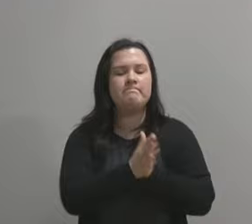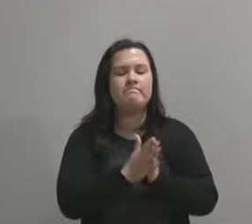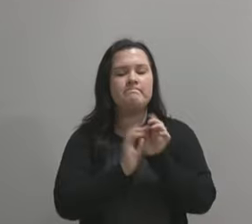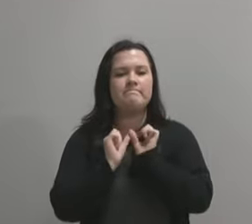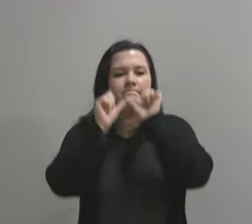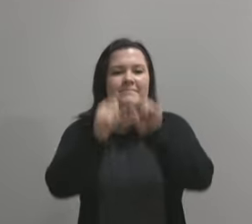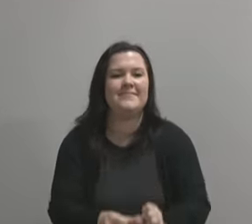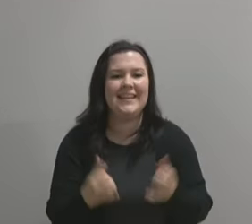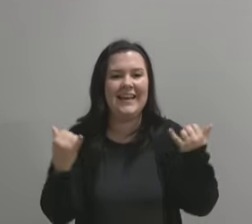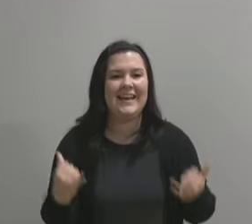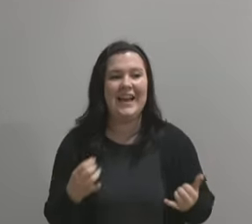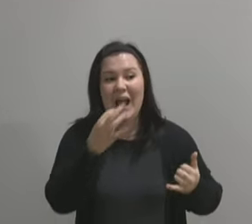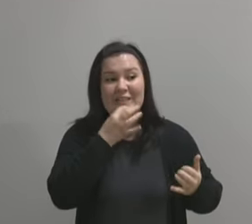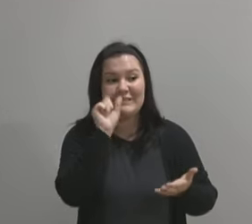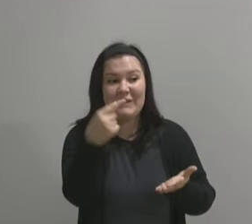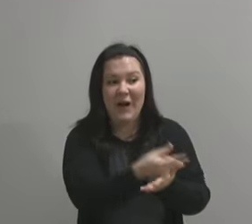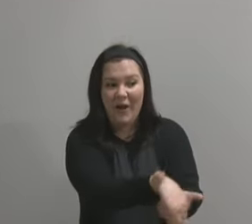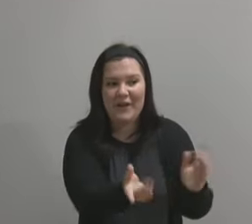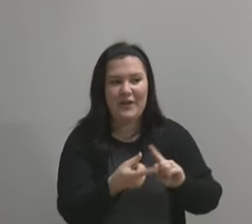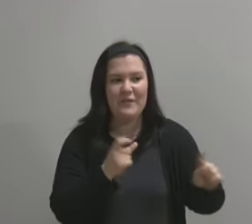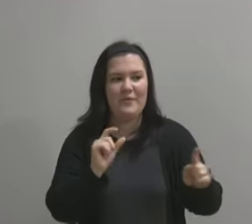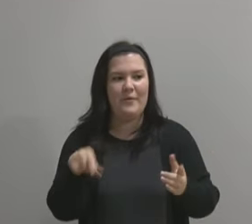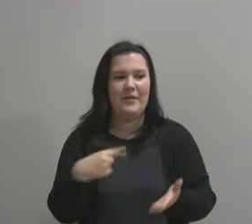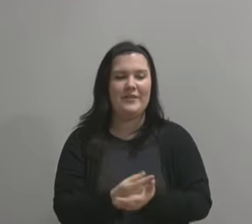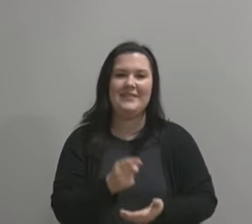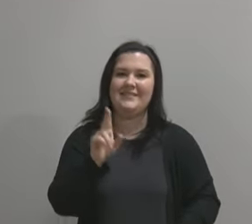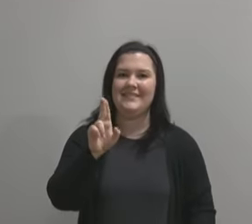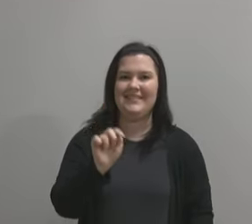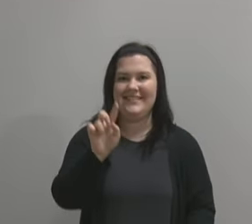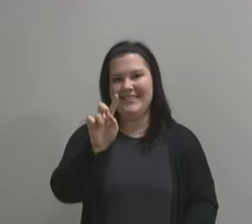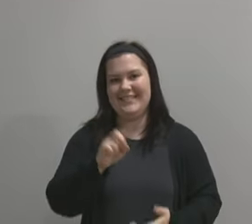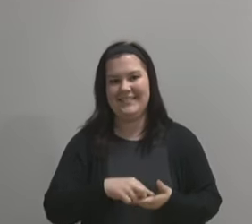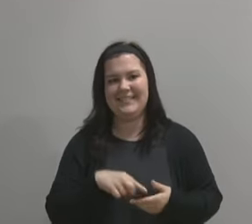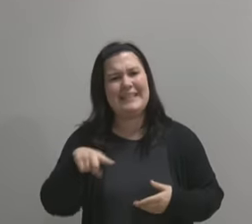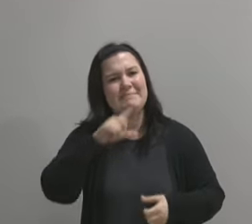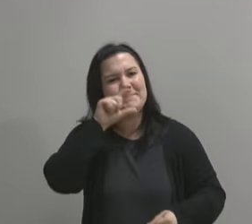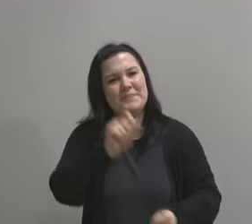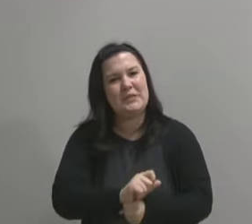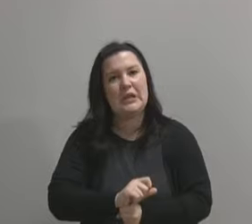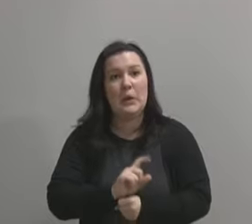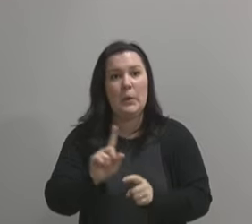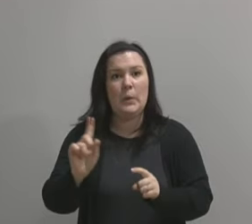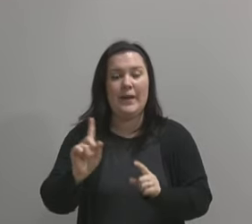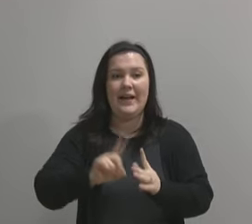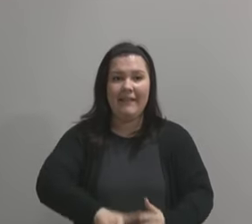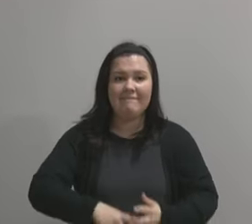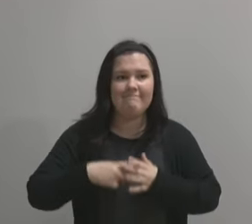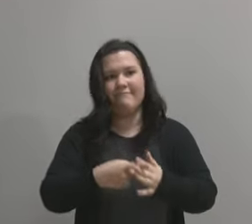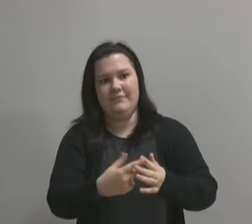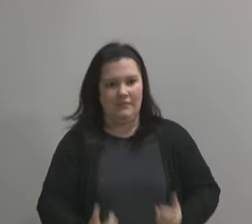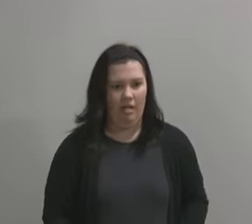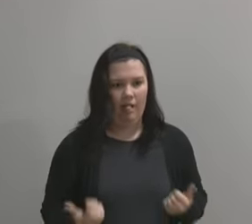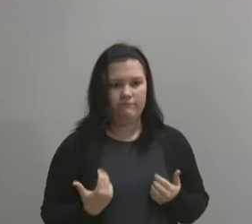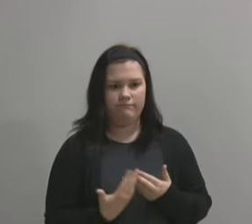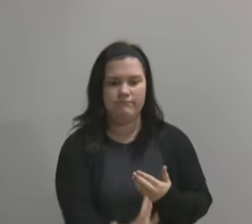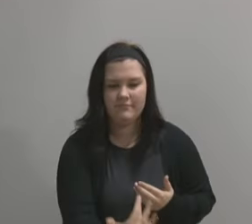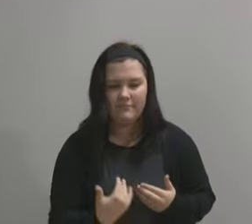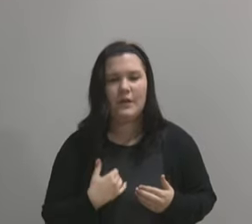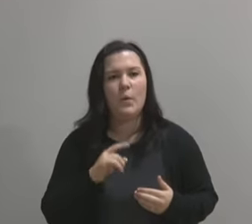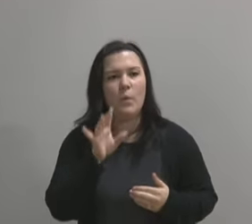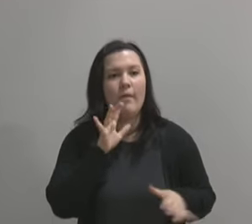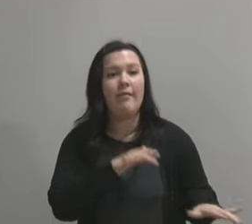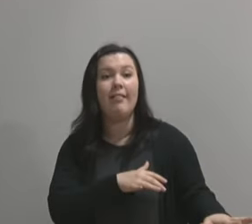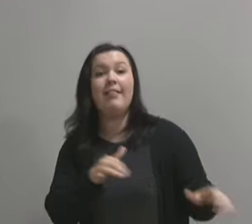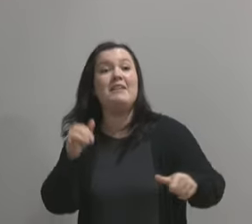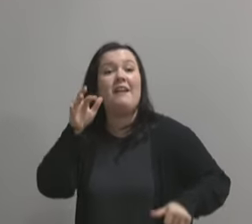soon-to-be graduates of the graduating class of the University of Texas at Dallas. This is truly where our lives begin, fellow Comets. While most of us will leave this galaxy and